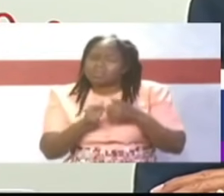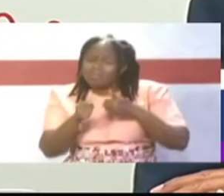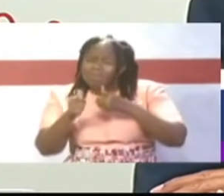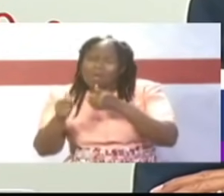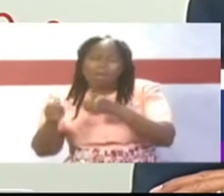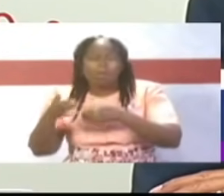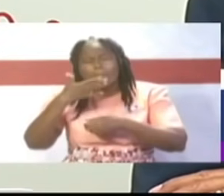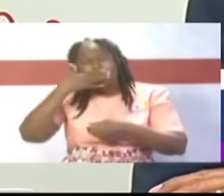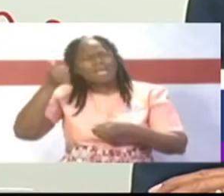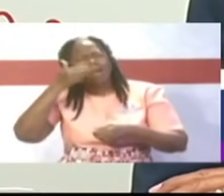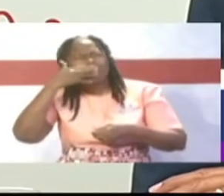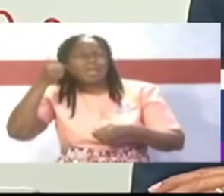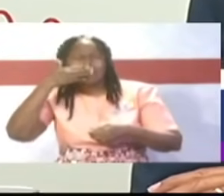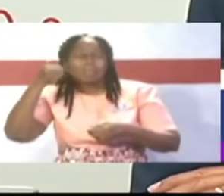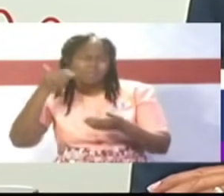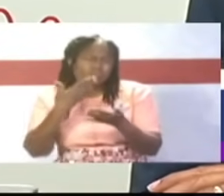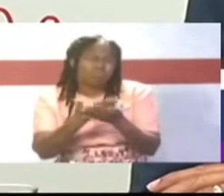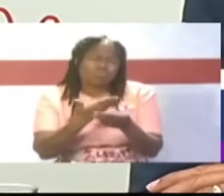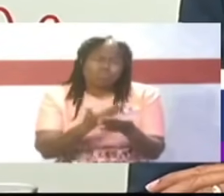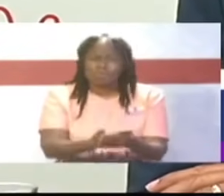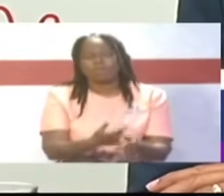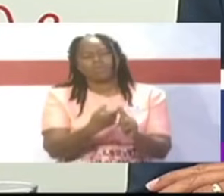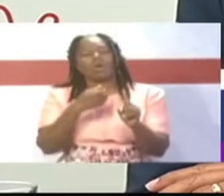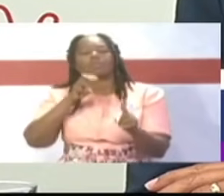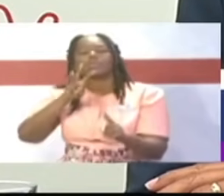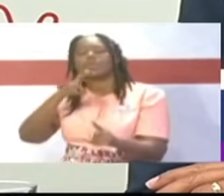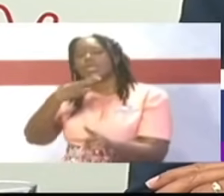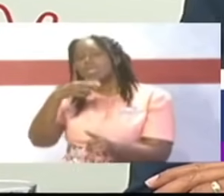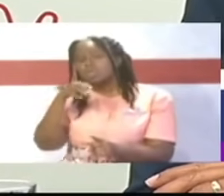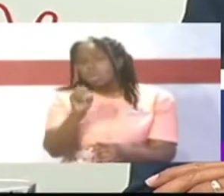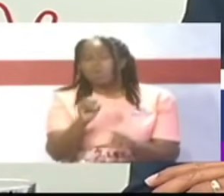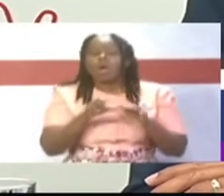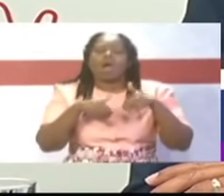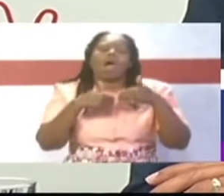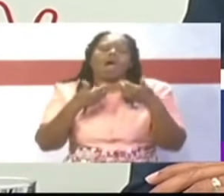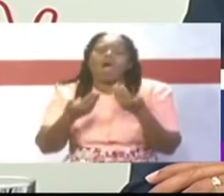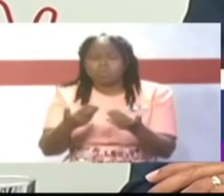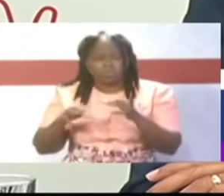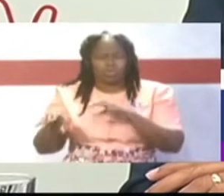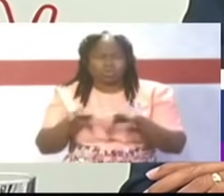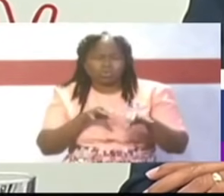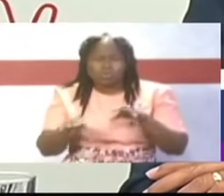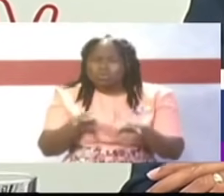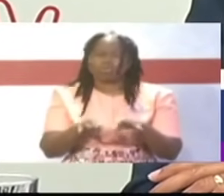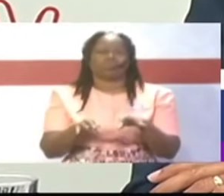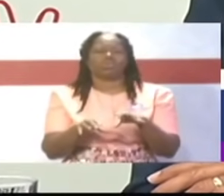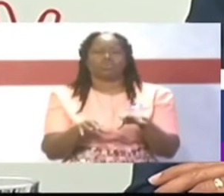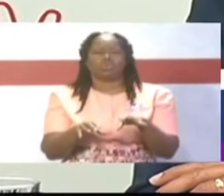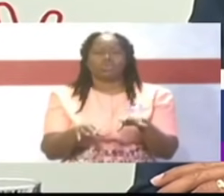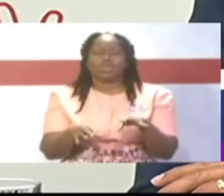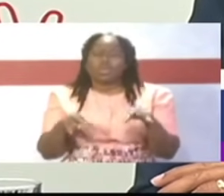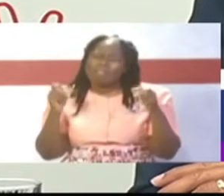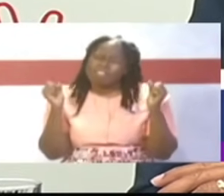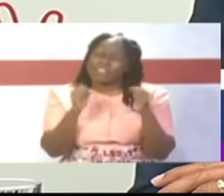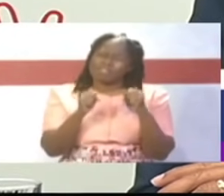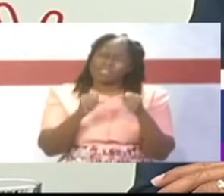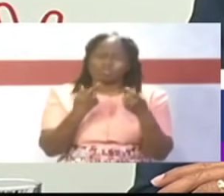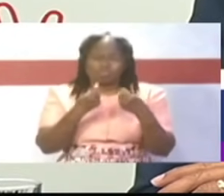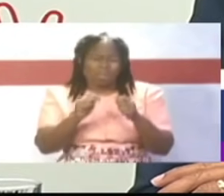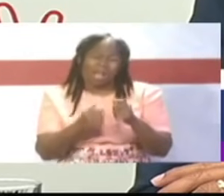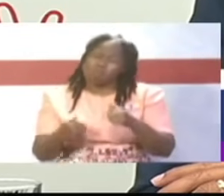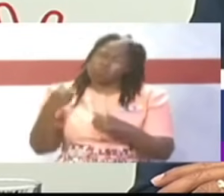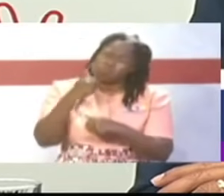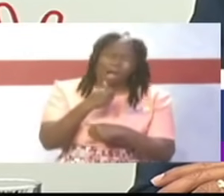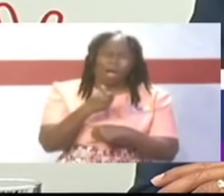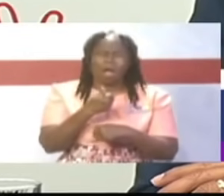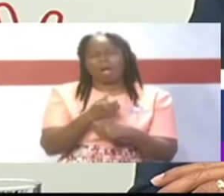as collated by WHO on everything dealing with COVID-19, whether it's